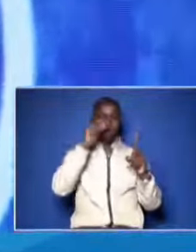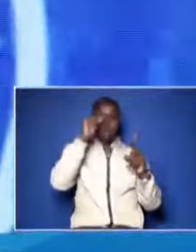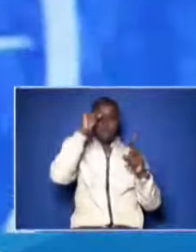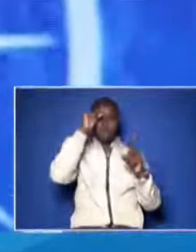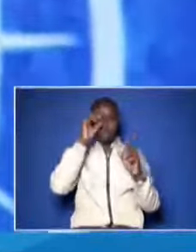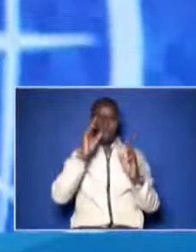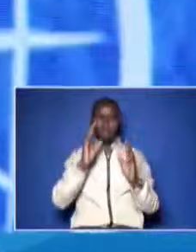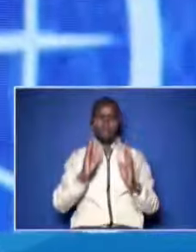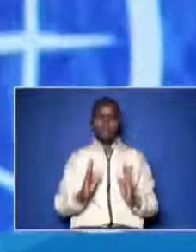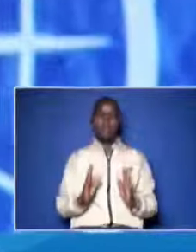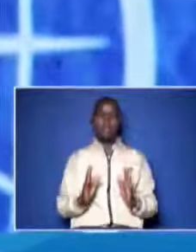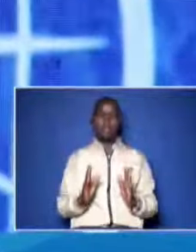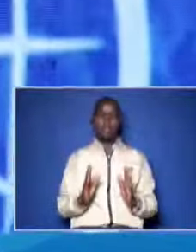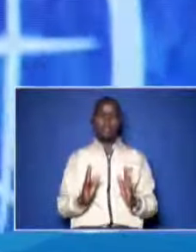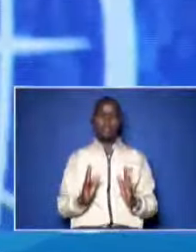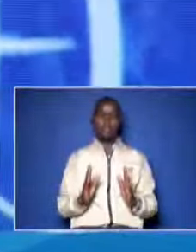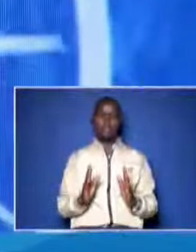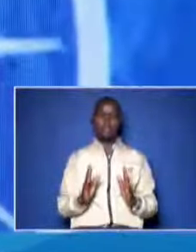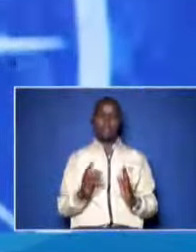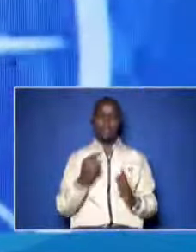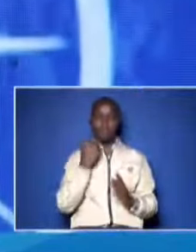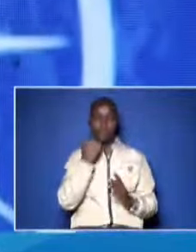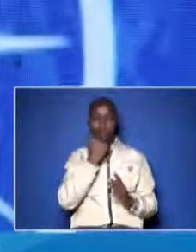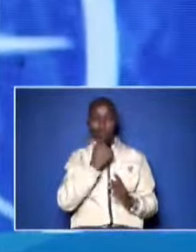governor is from